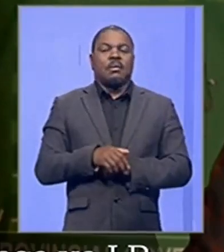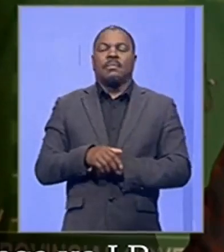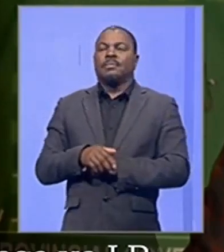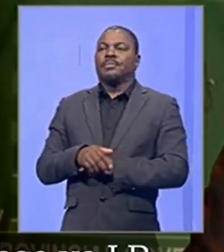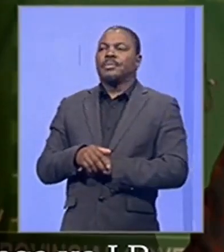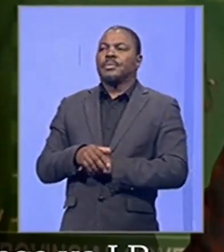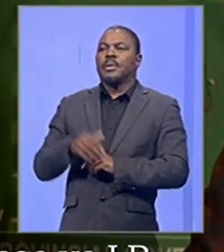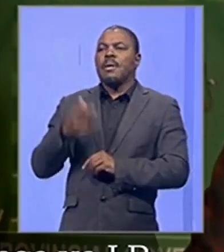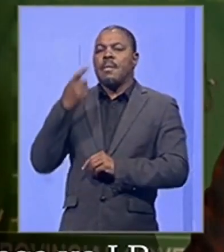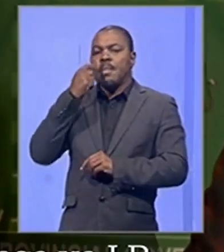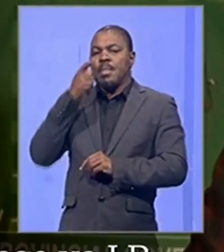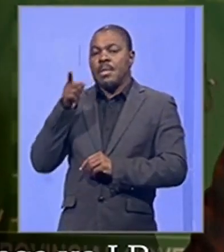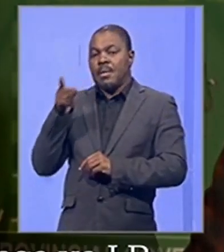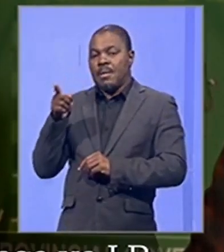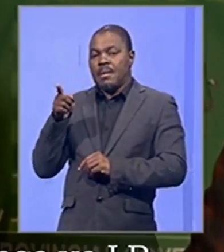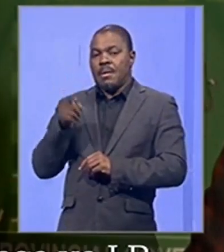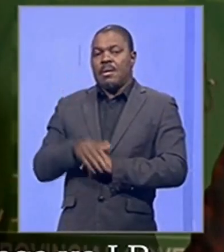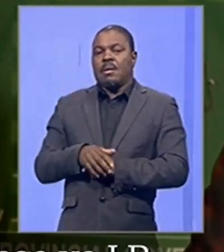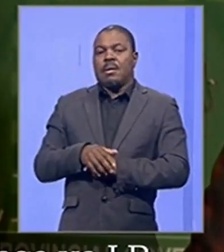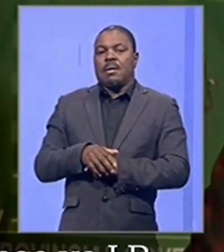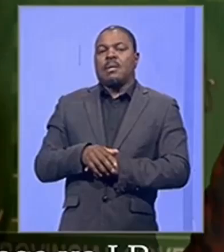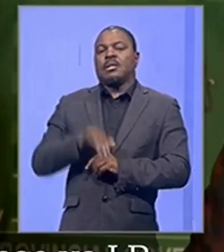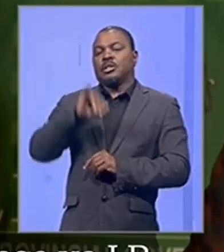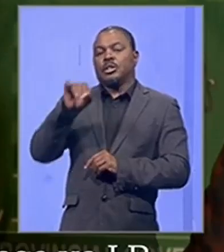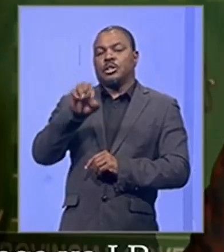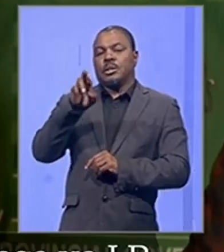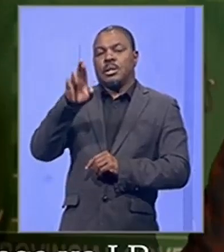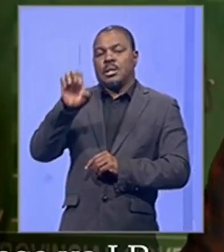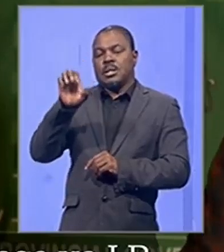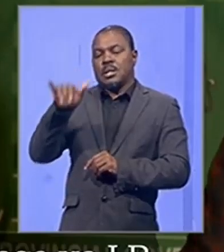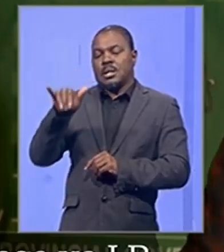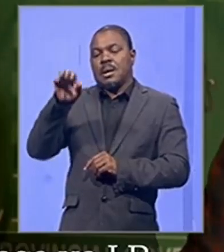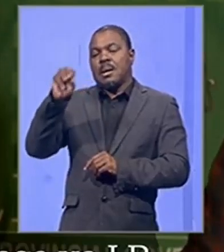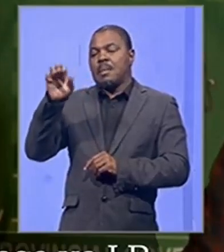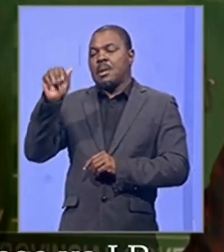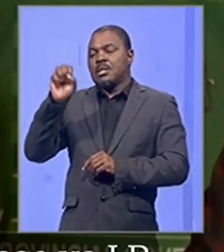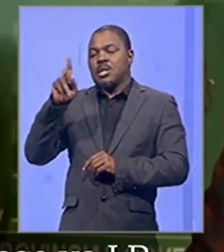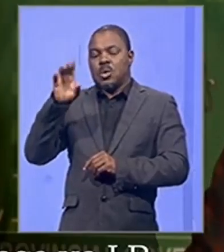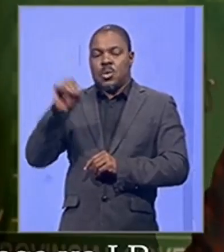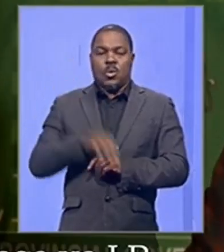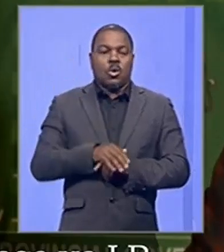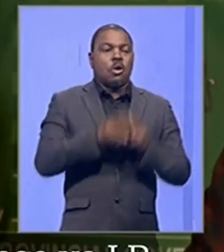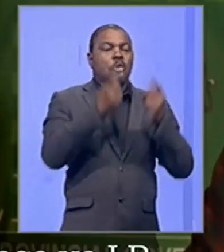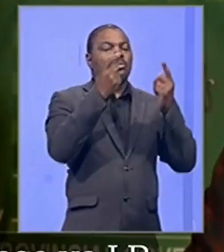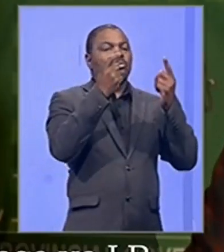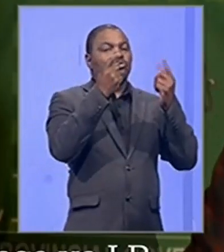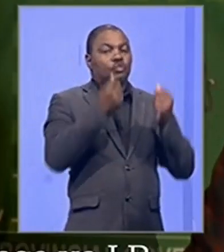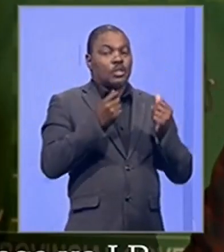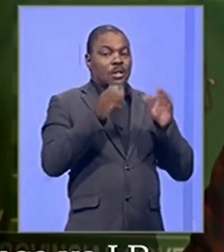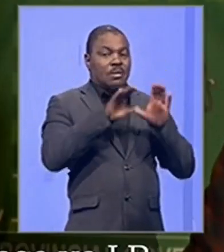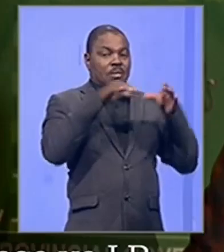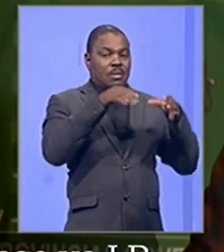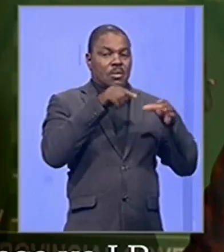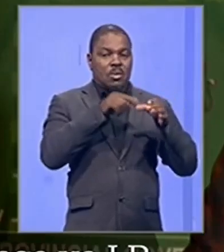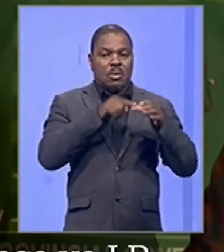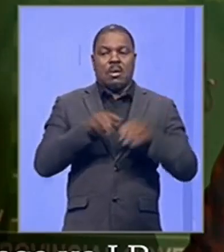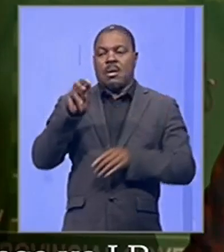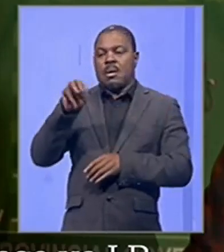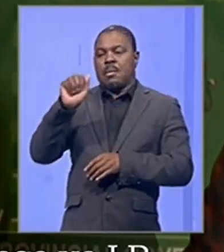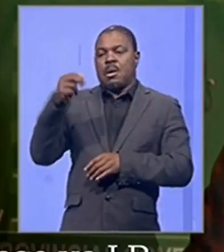Re Maseko Funani Jerry. The Limpopo Provincial Treasury, Mr. Mawai